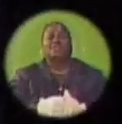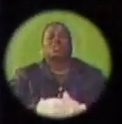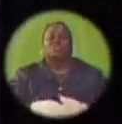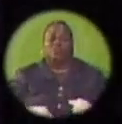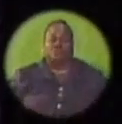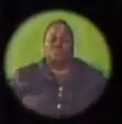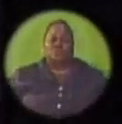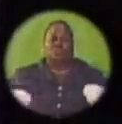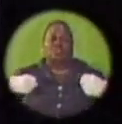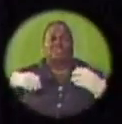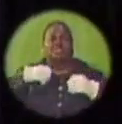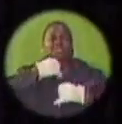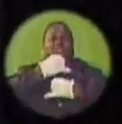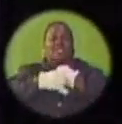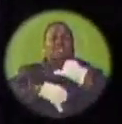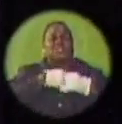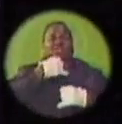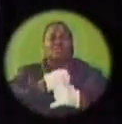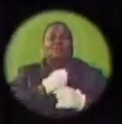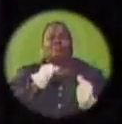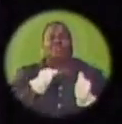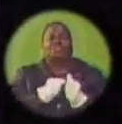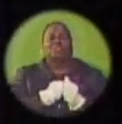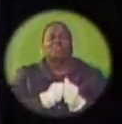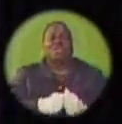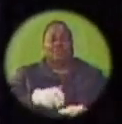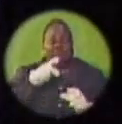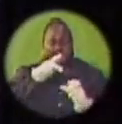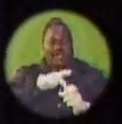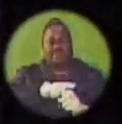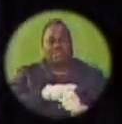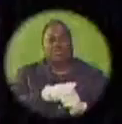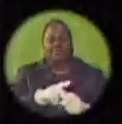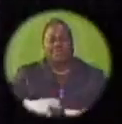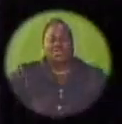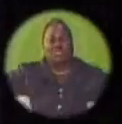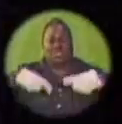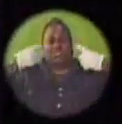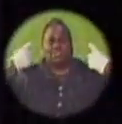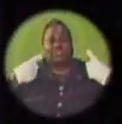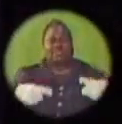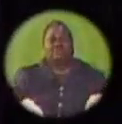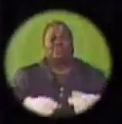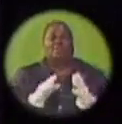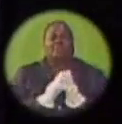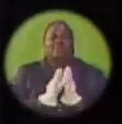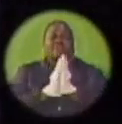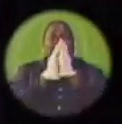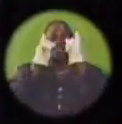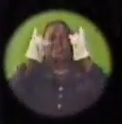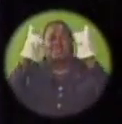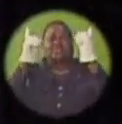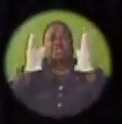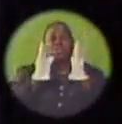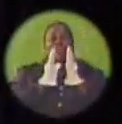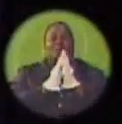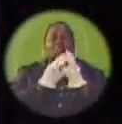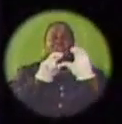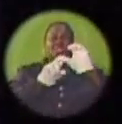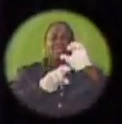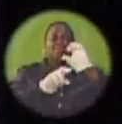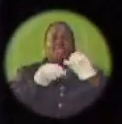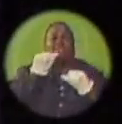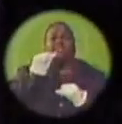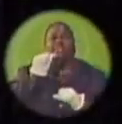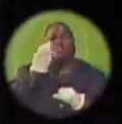address international cooperation, prospects for partnership, challenges and requirements for success, which will be chaired by